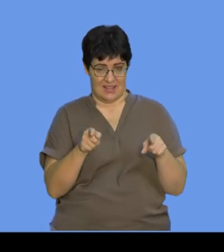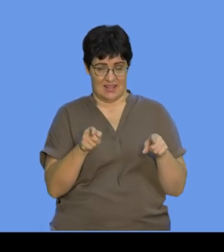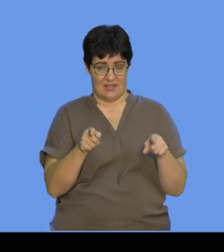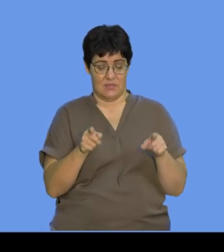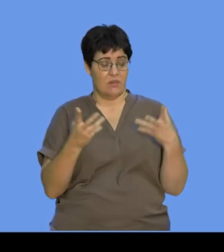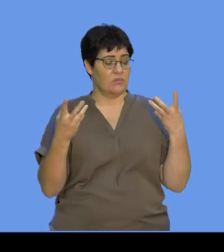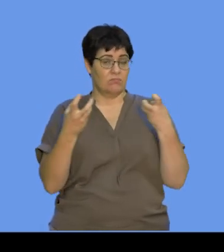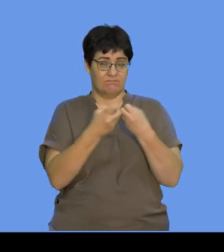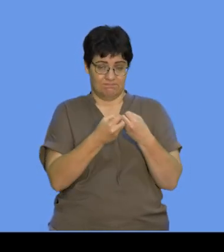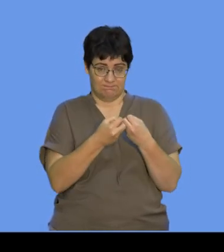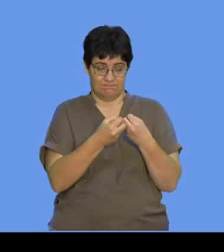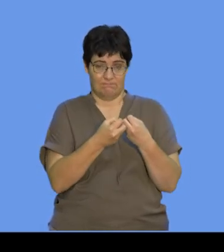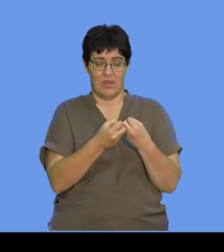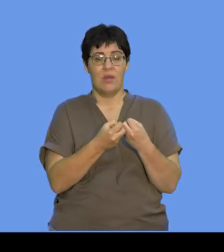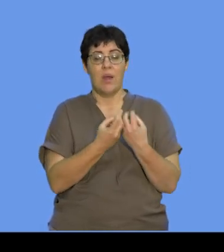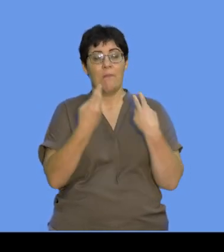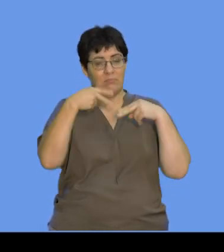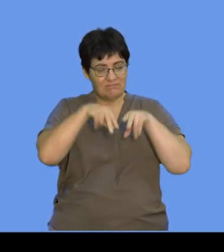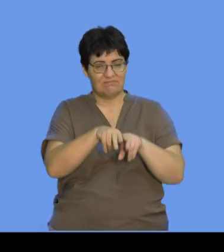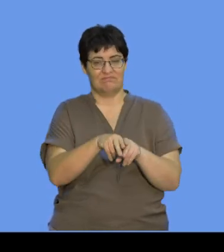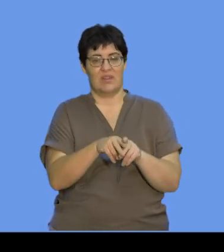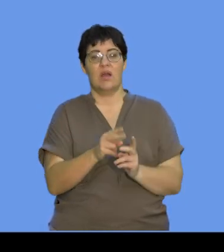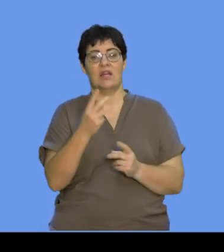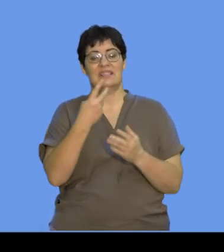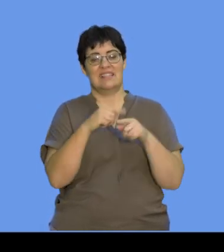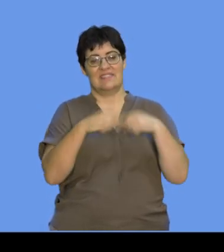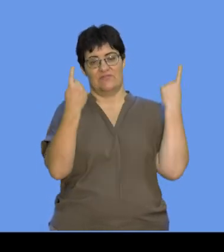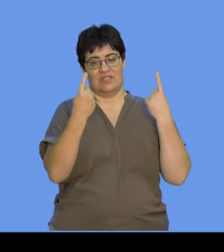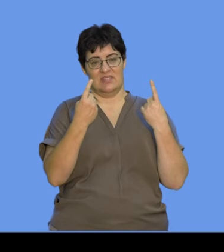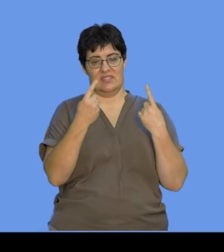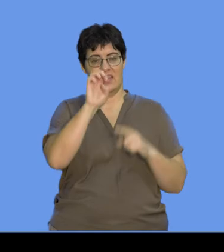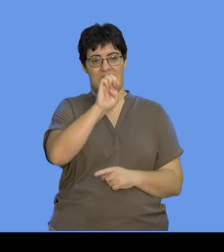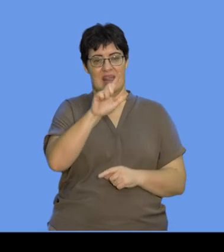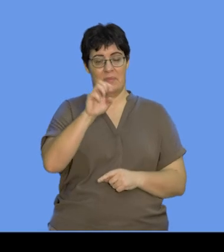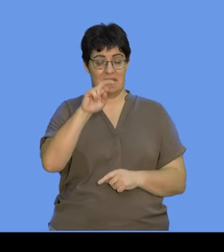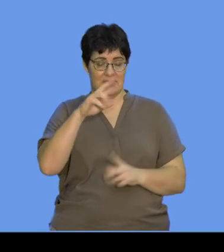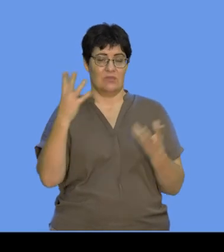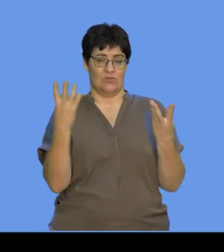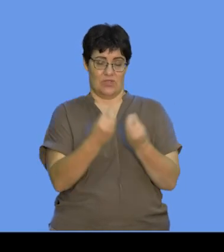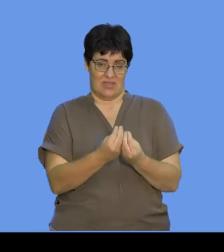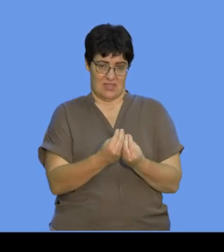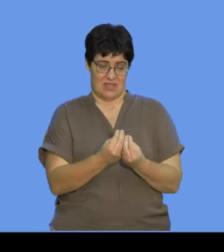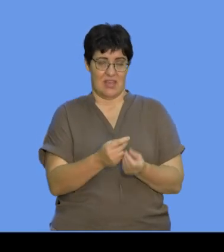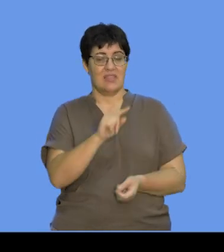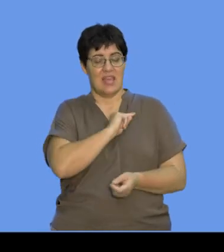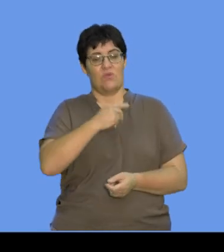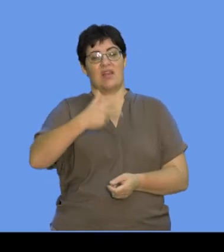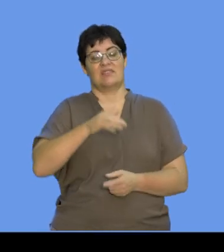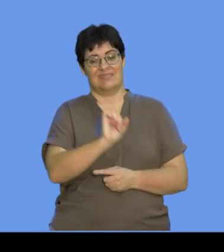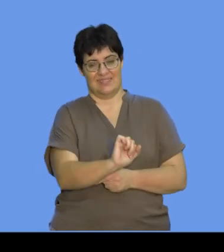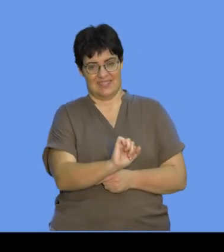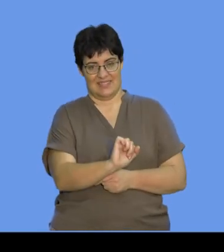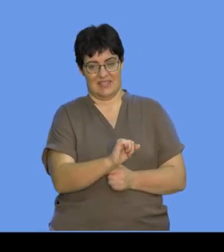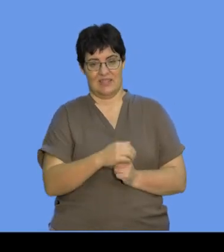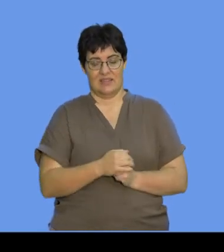that it's a combination of 2 different elements joined together. Hence, we would classify sodium chloride